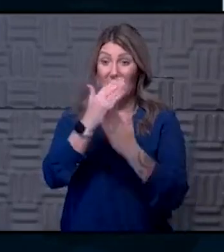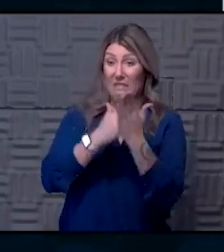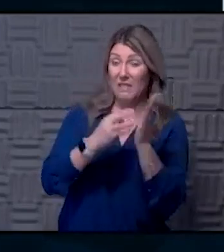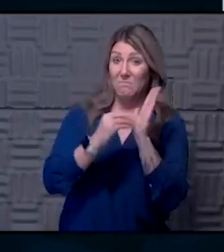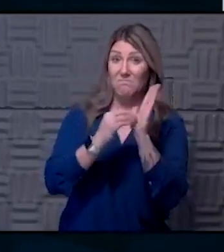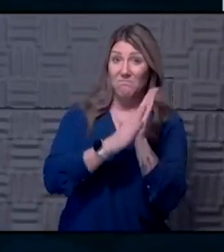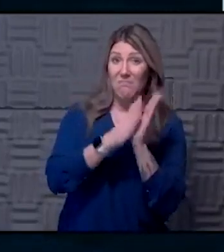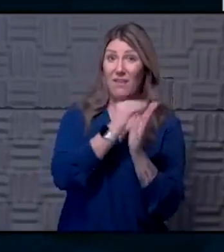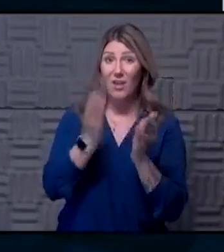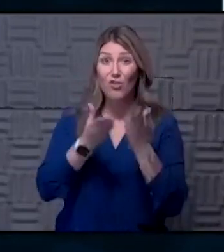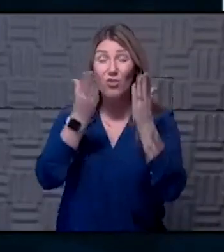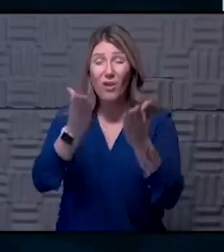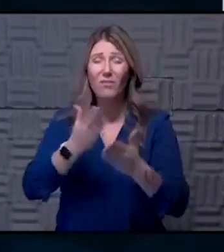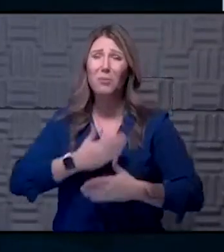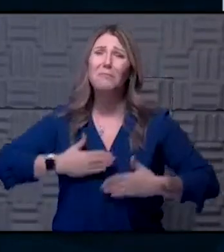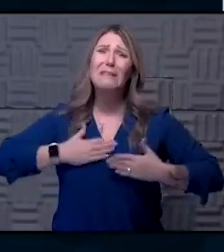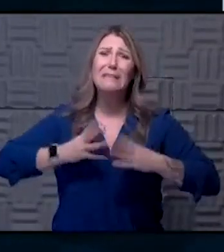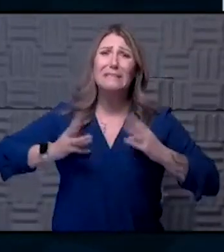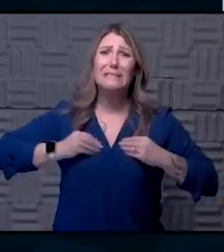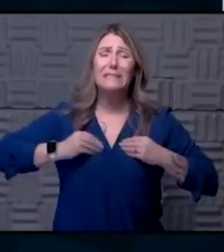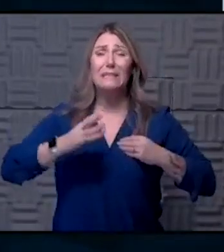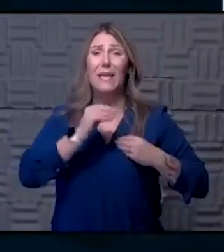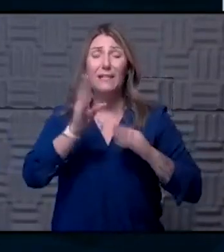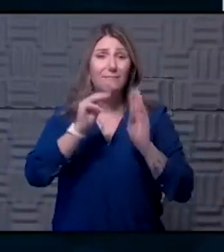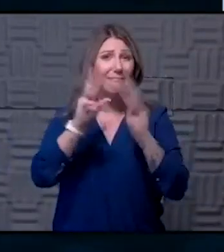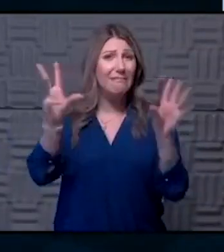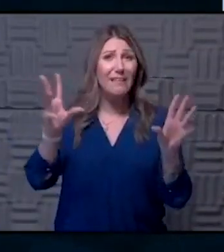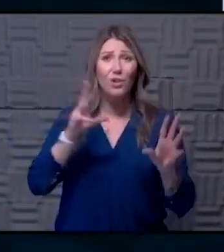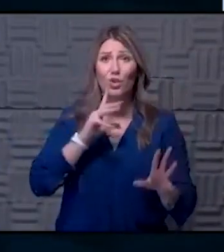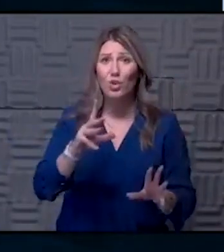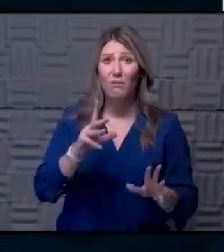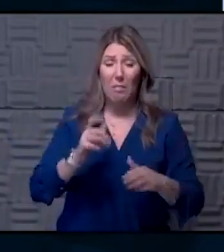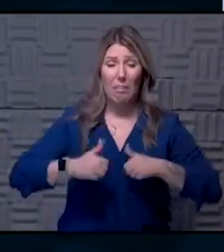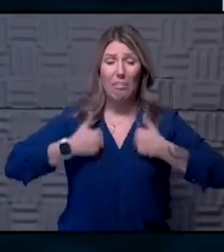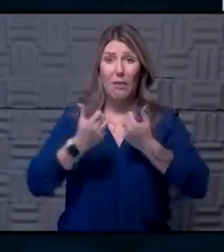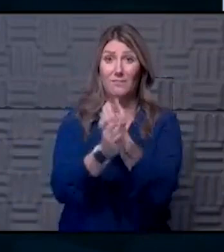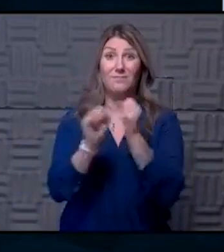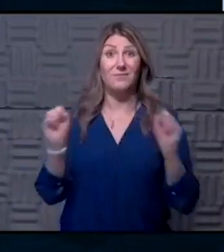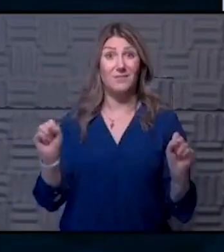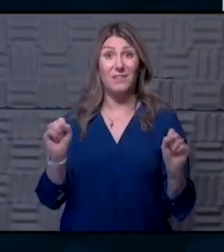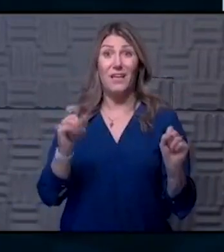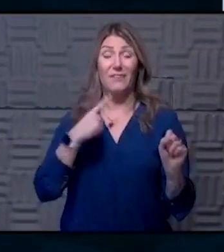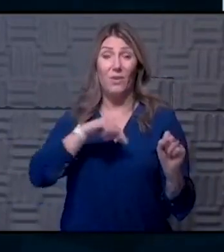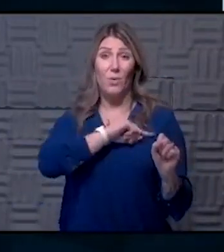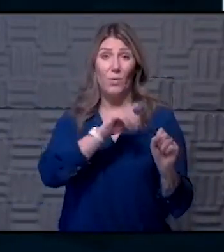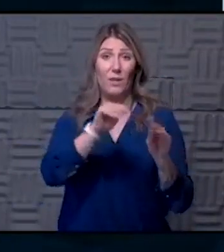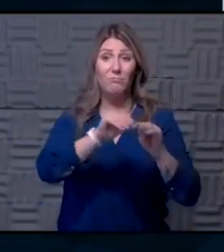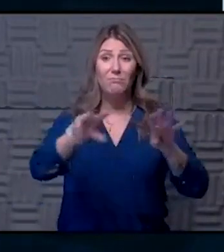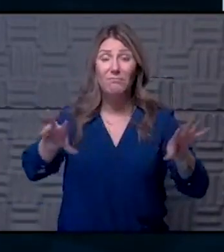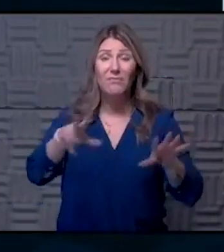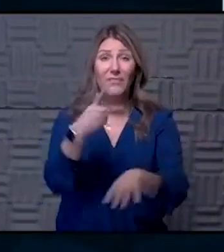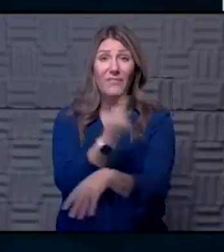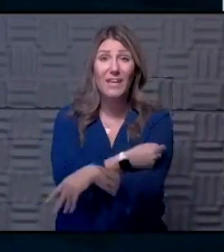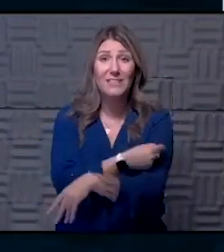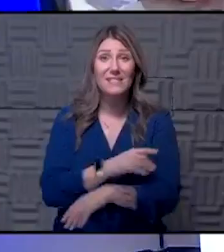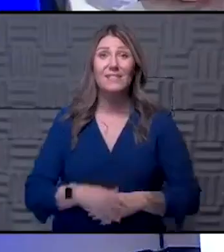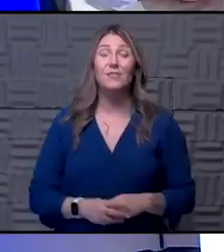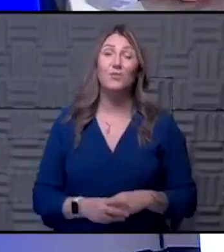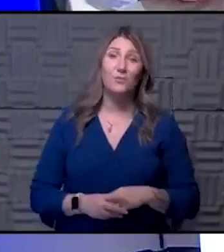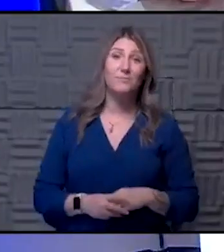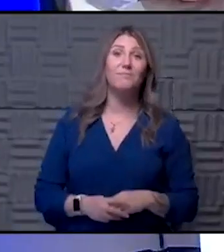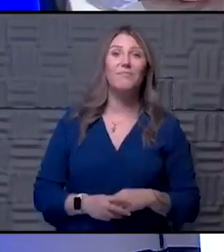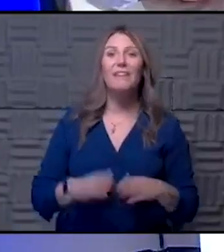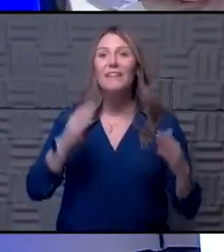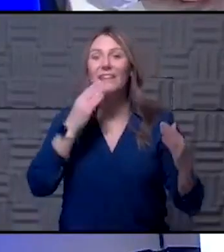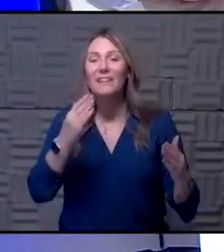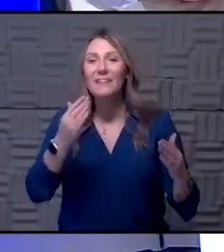to you, please take it, because it's clearly a life-saving thing that we're doing, getting people vaccinated.